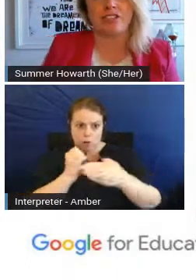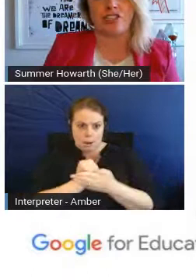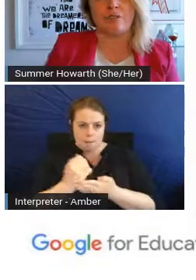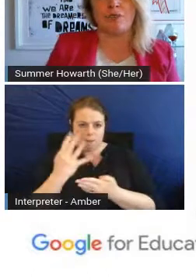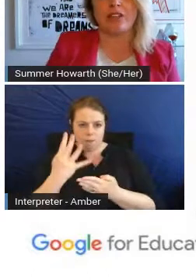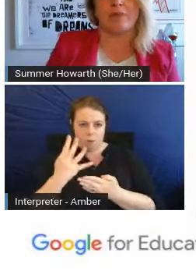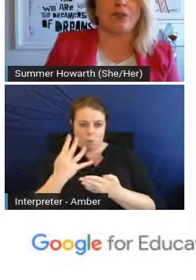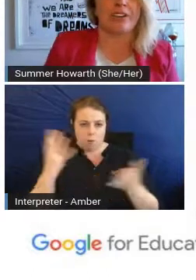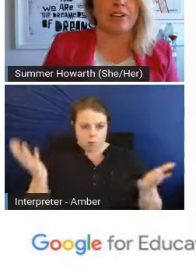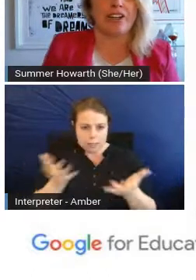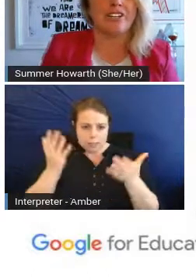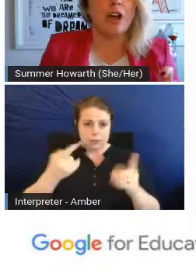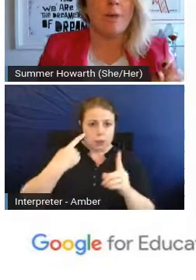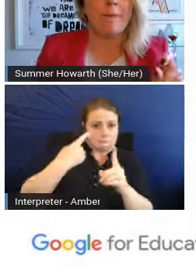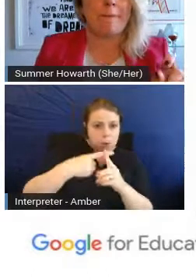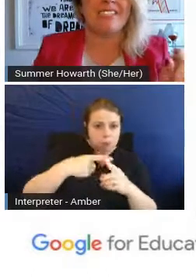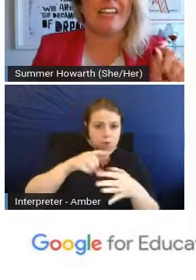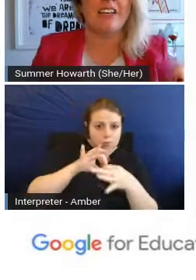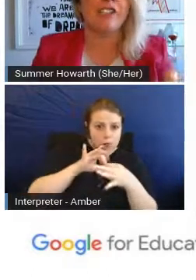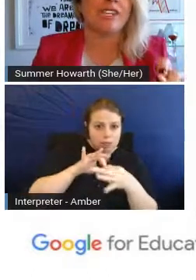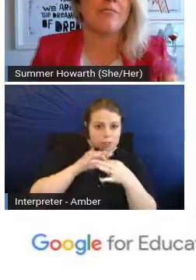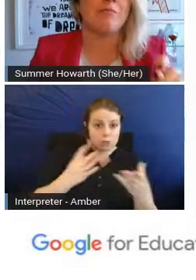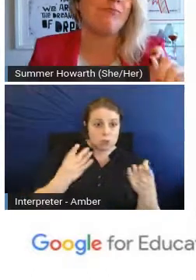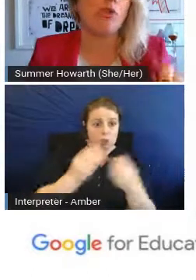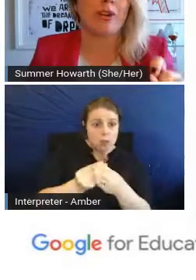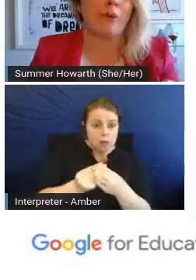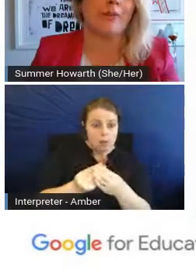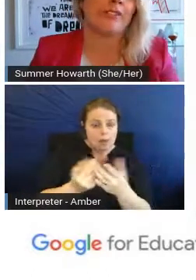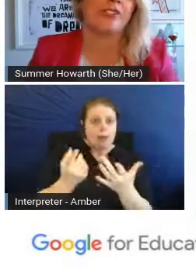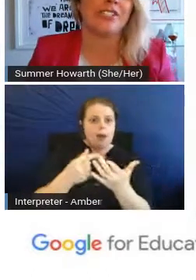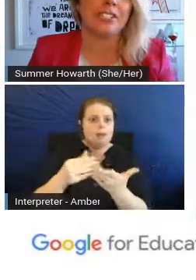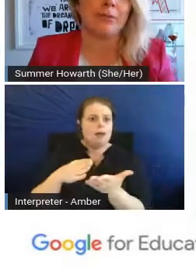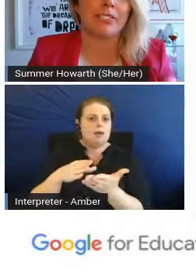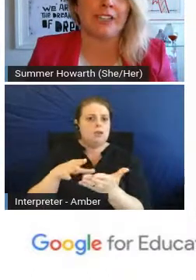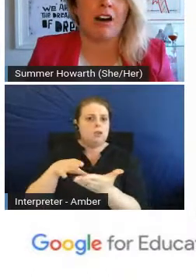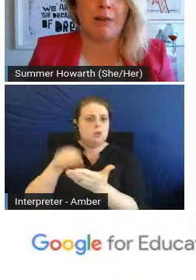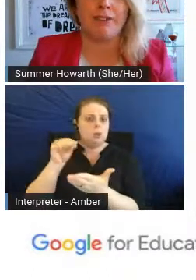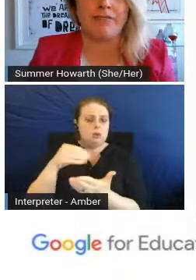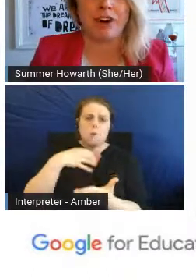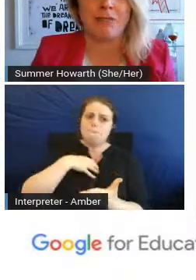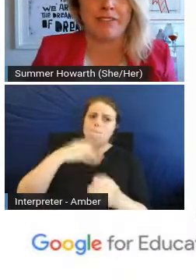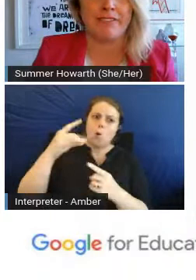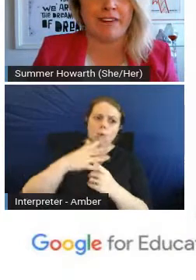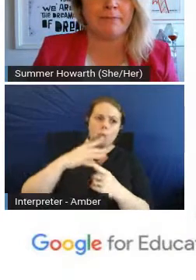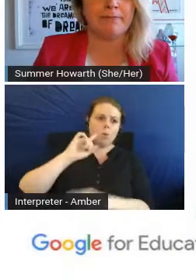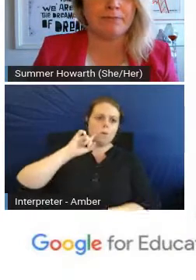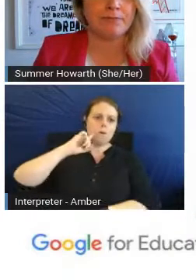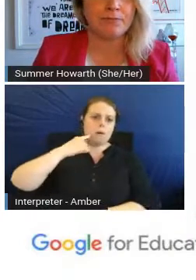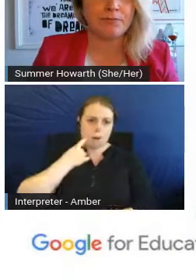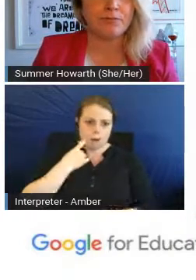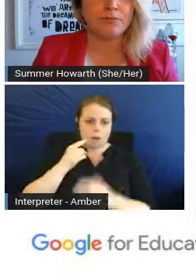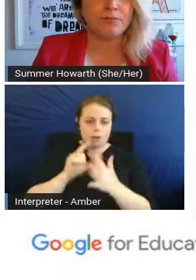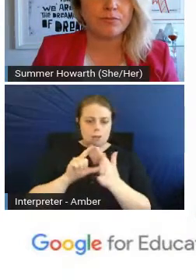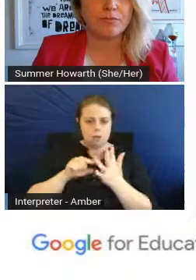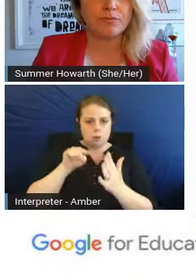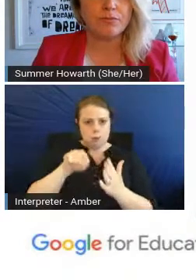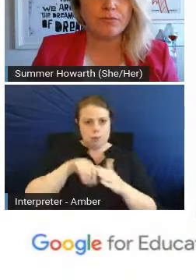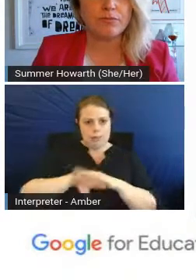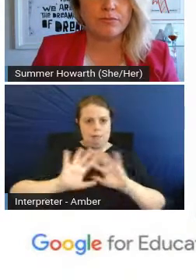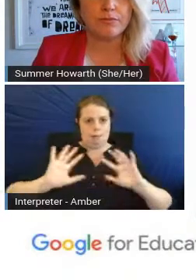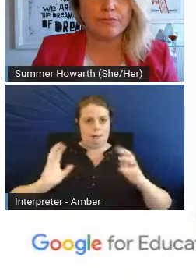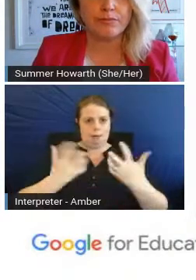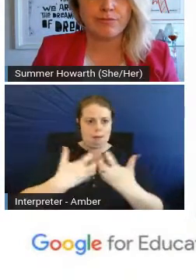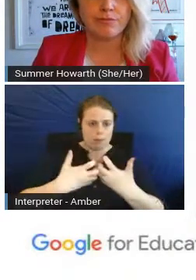positive relationships with and between learners, potentially even more important to do deliberately in a hybrid environment than ever.